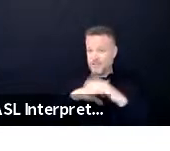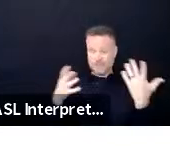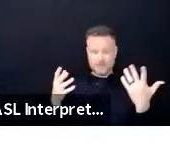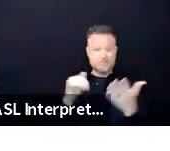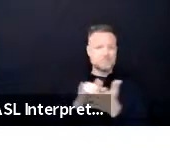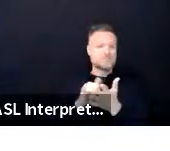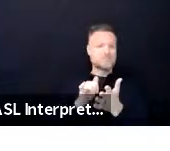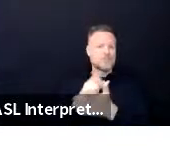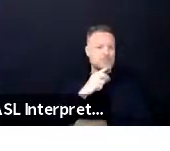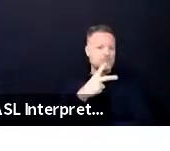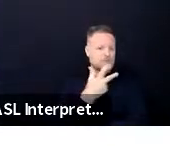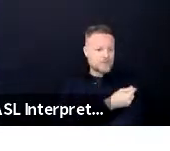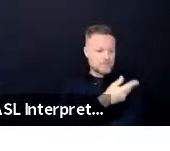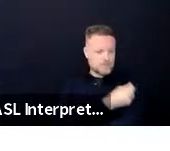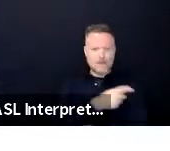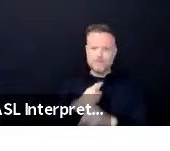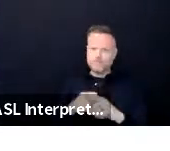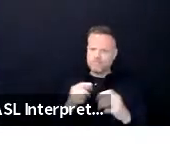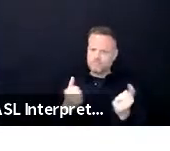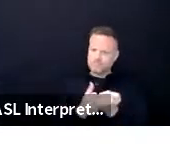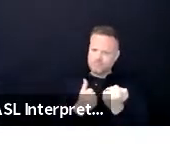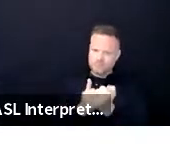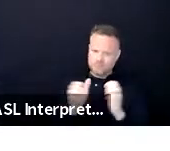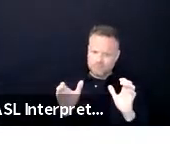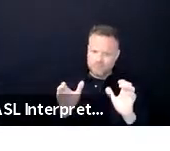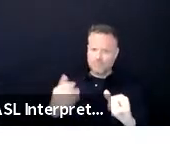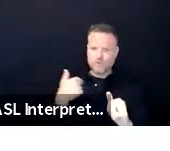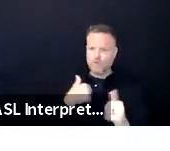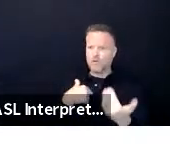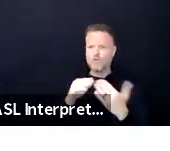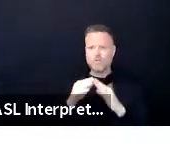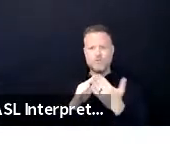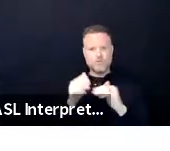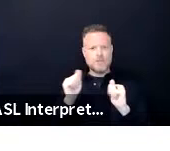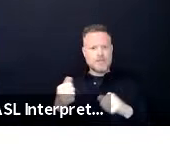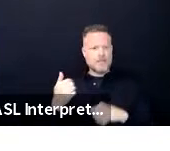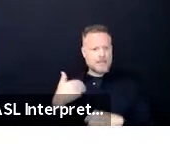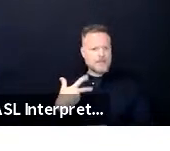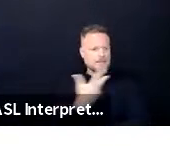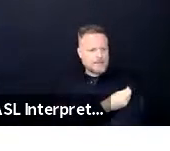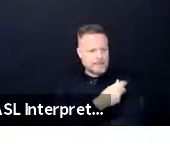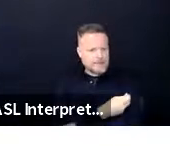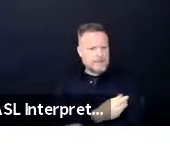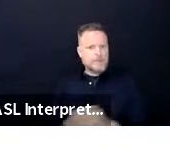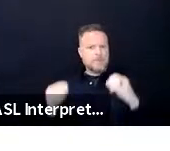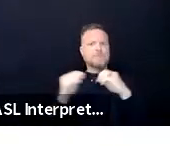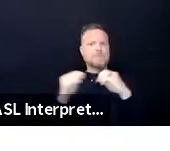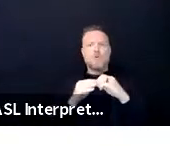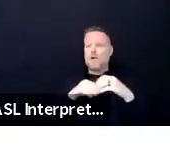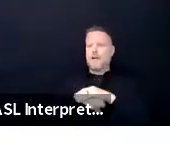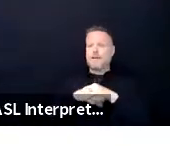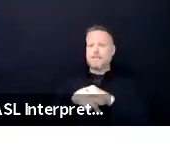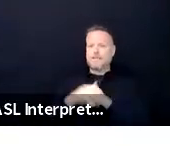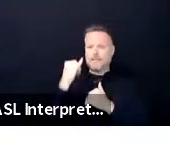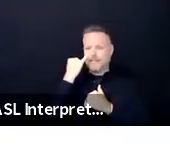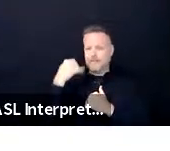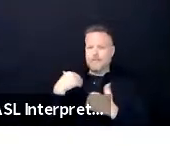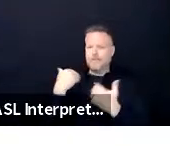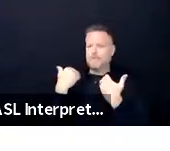So advocating for a process that our community can get through has been imperative. More access for people with limited English access,